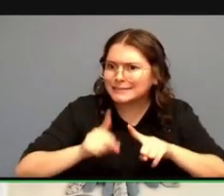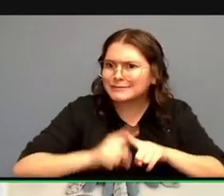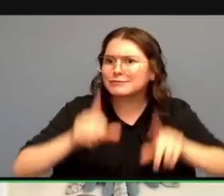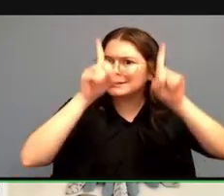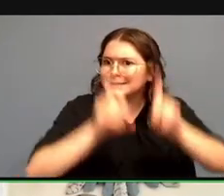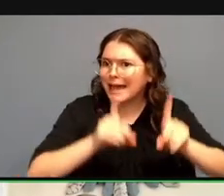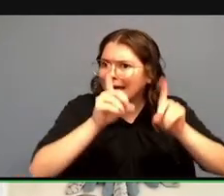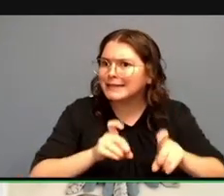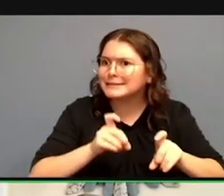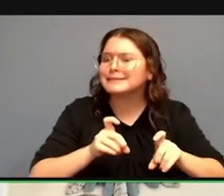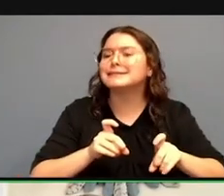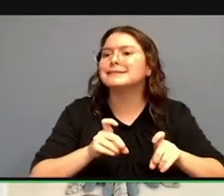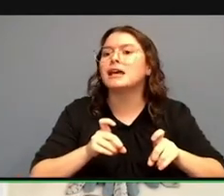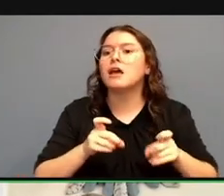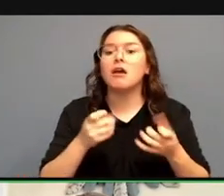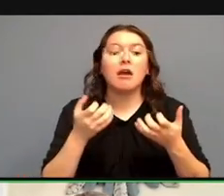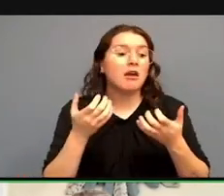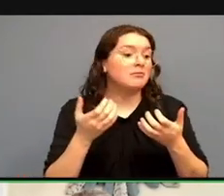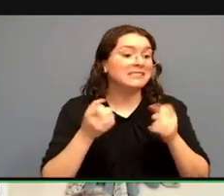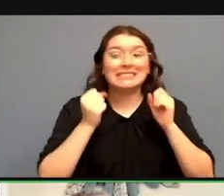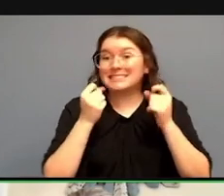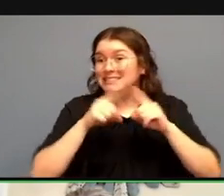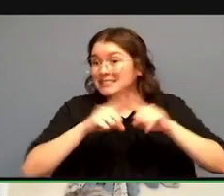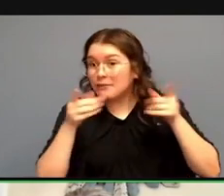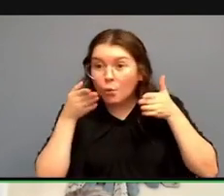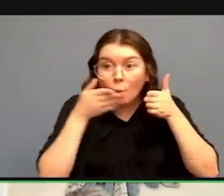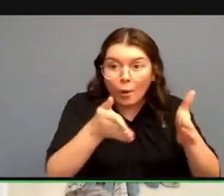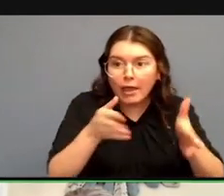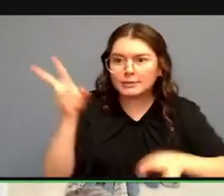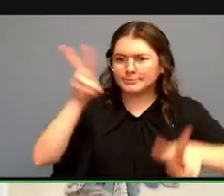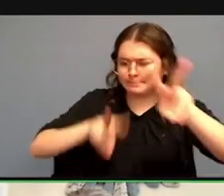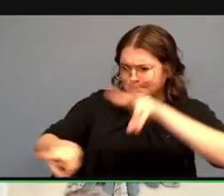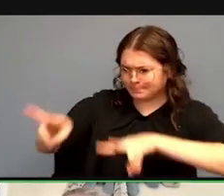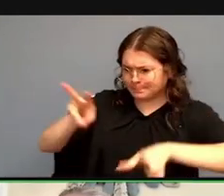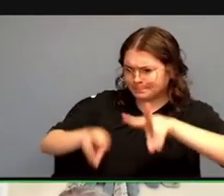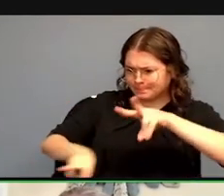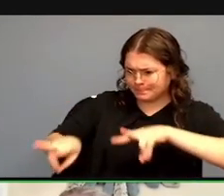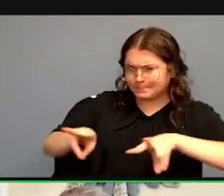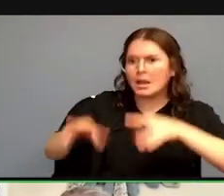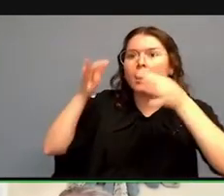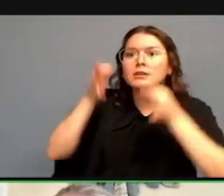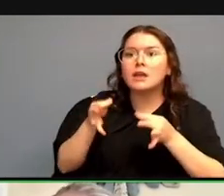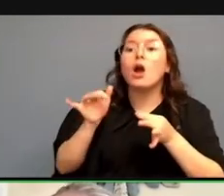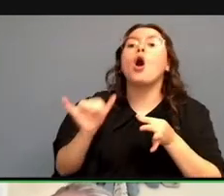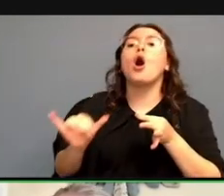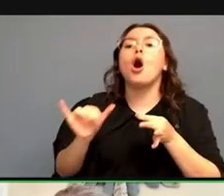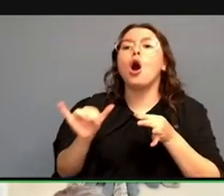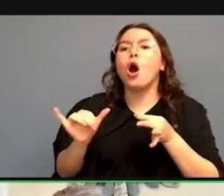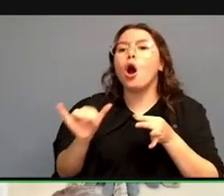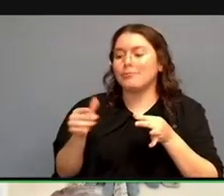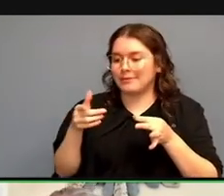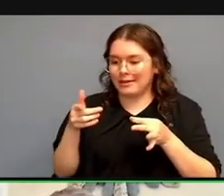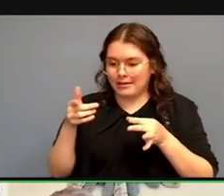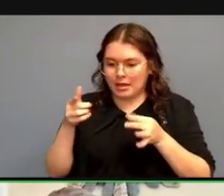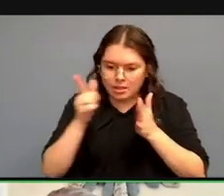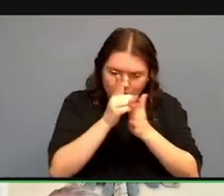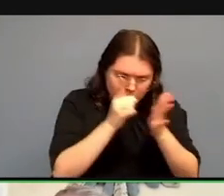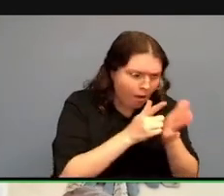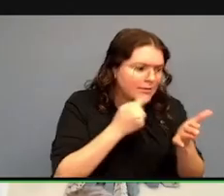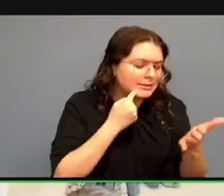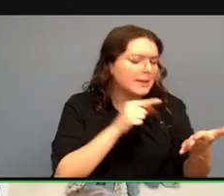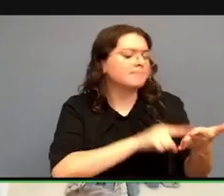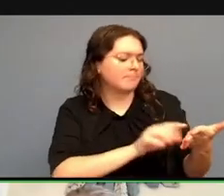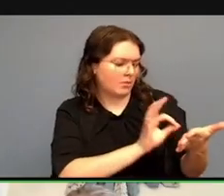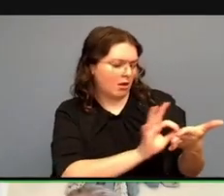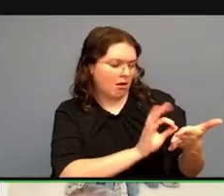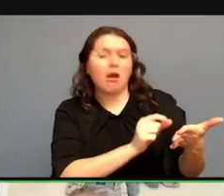and different ways that we look at Johnny to decide, yes, based on how the law is written, Johnny does